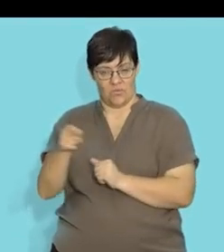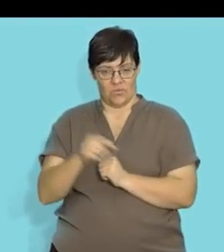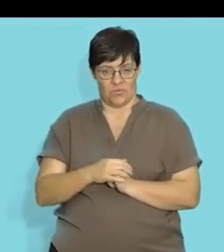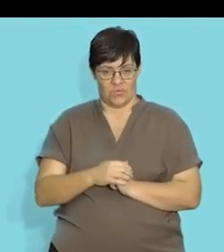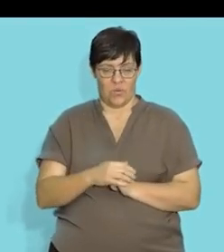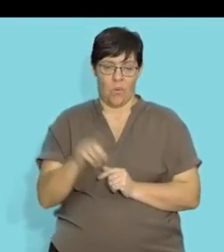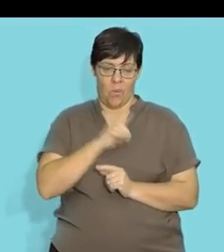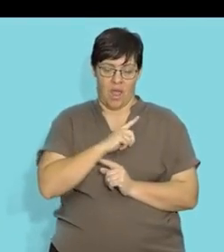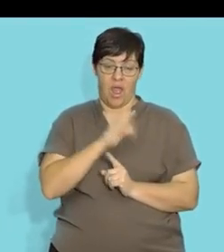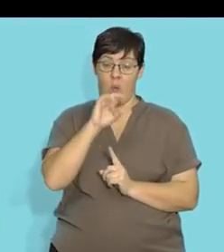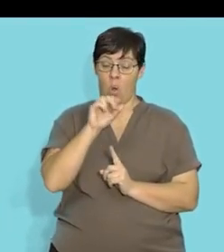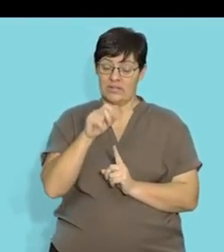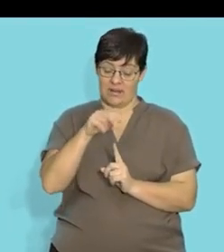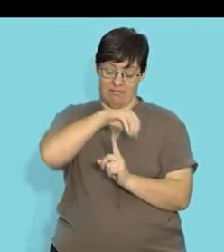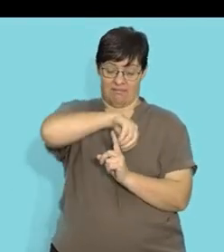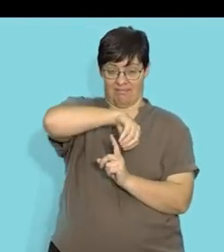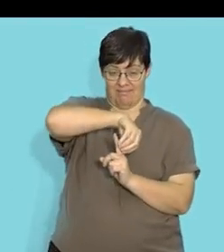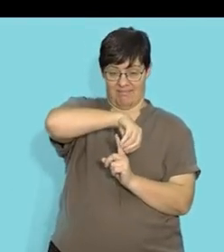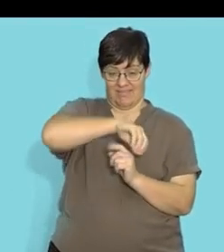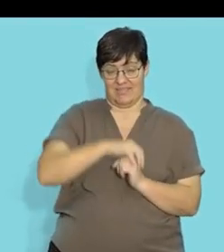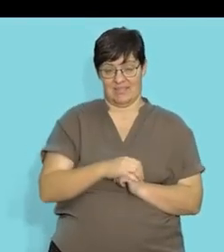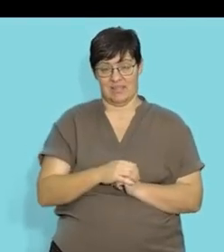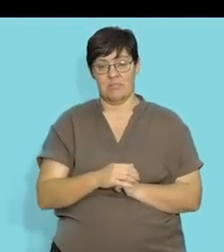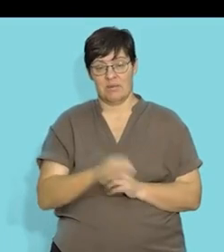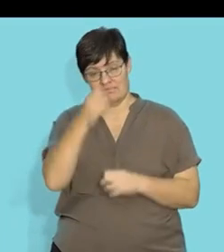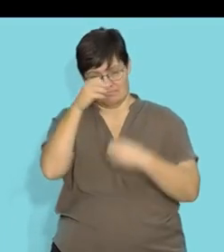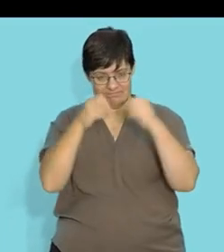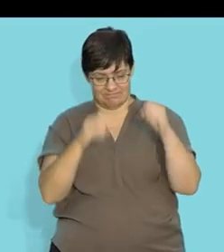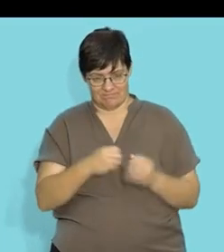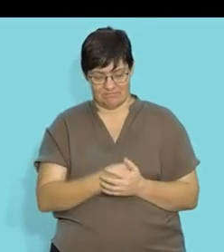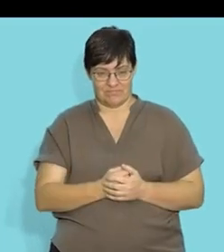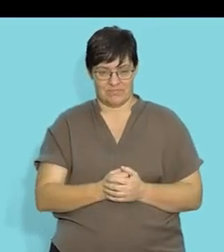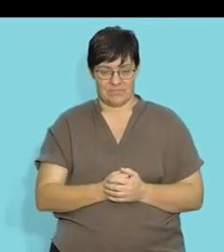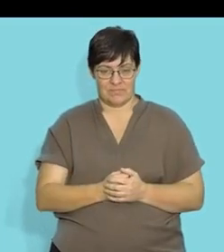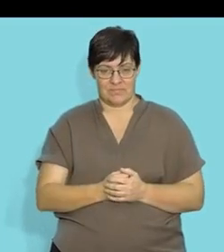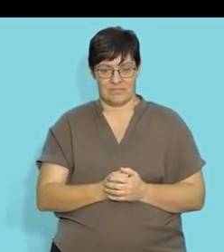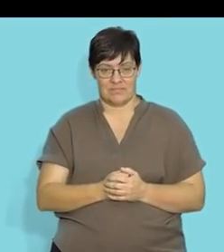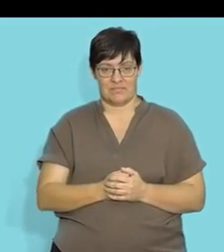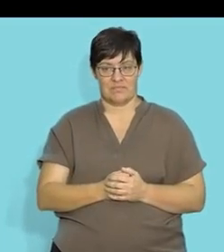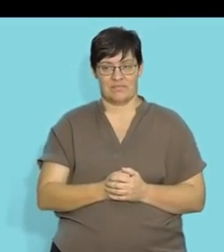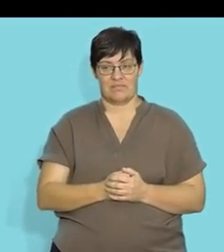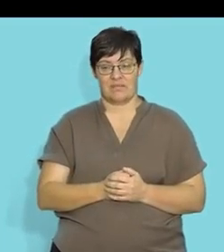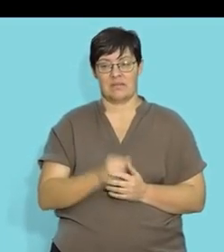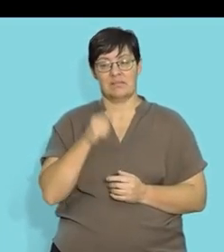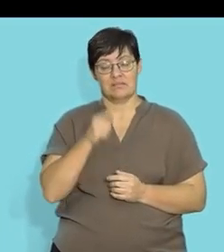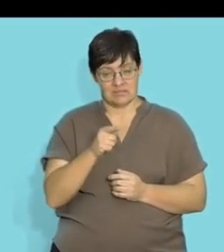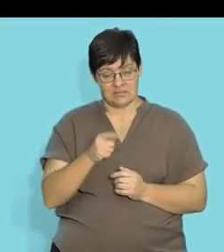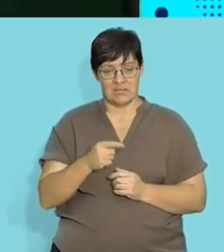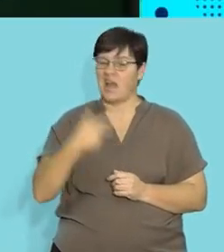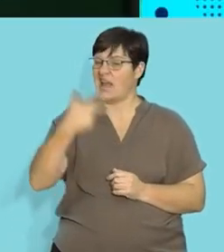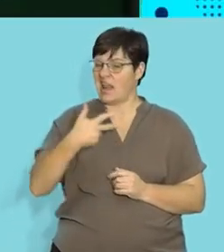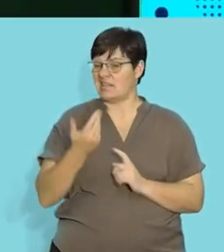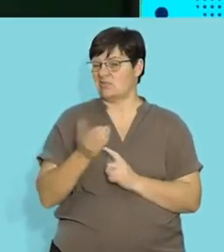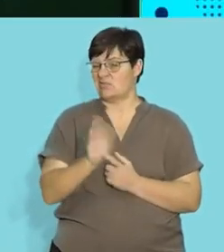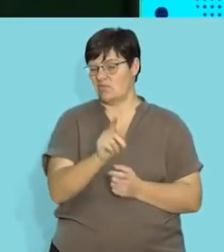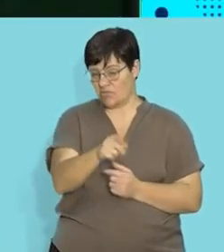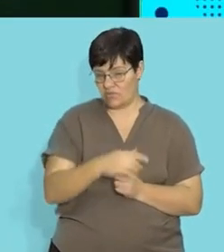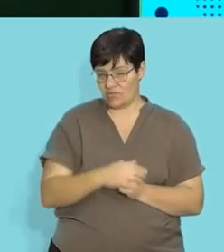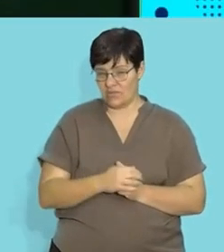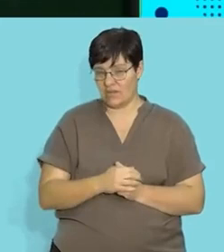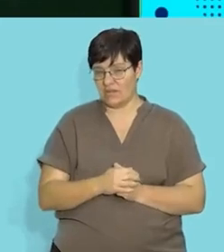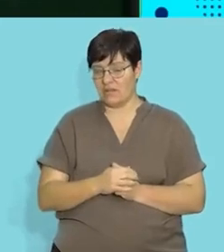the auxins accumulate here and stimulate cell division by mitosis in that area. So this is a classical example,